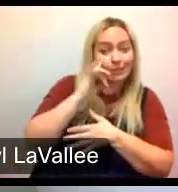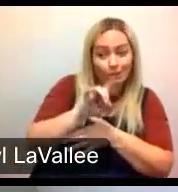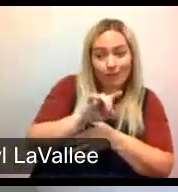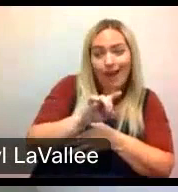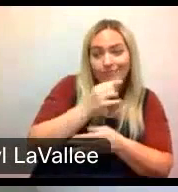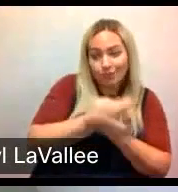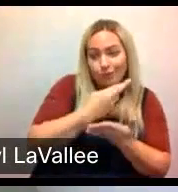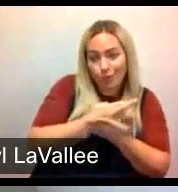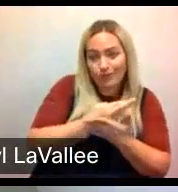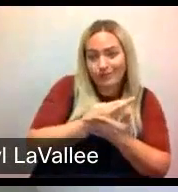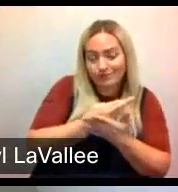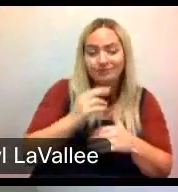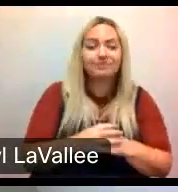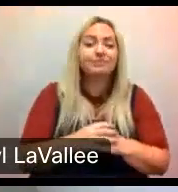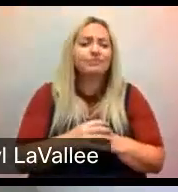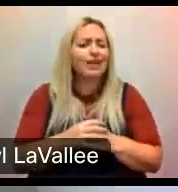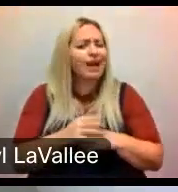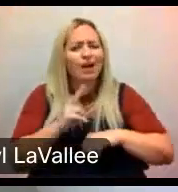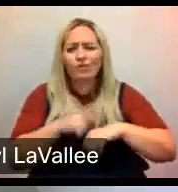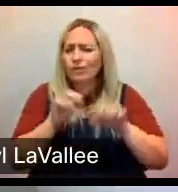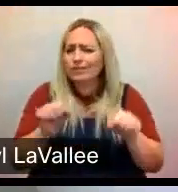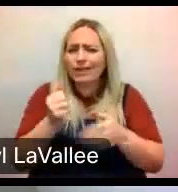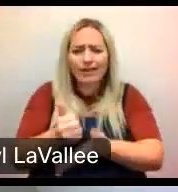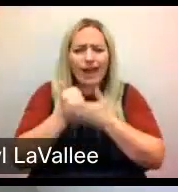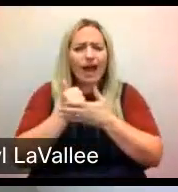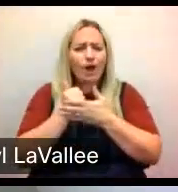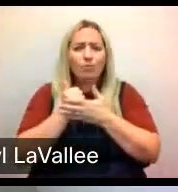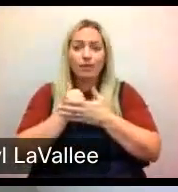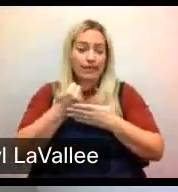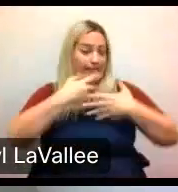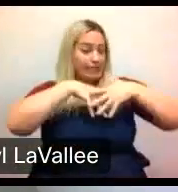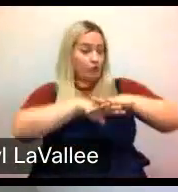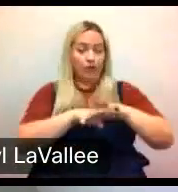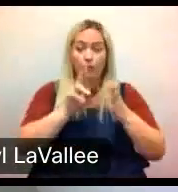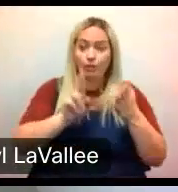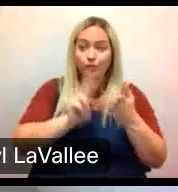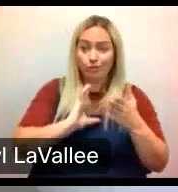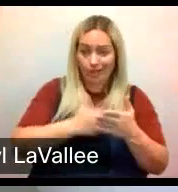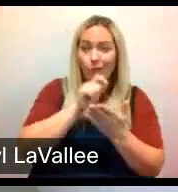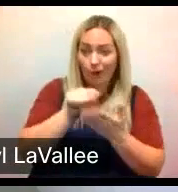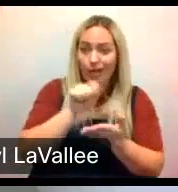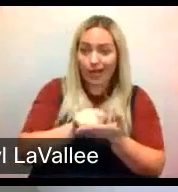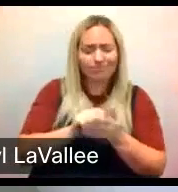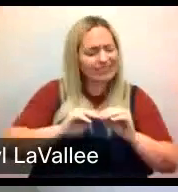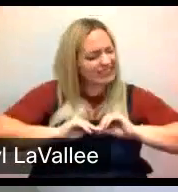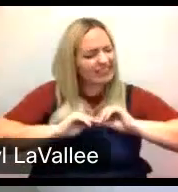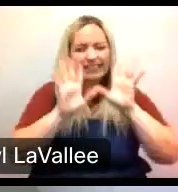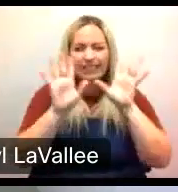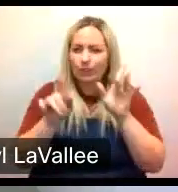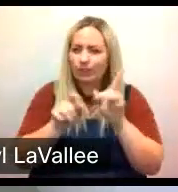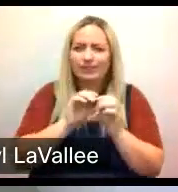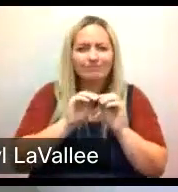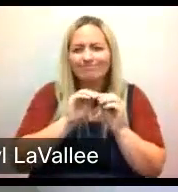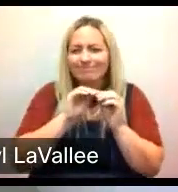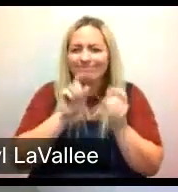source. And of course, it can help us integrate research into our own writing in a clear, concise way.